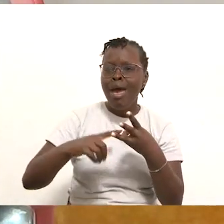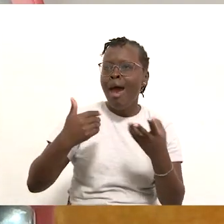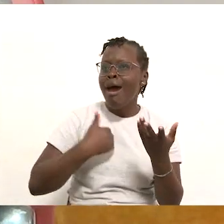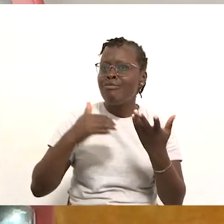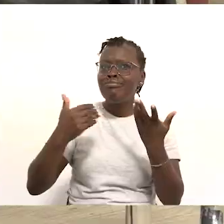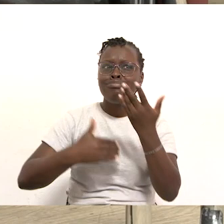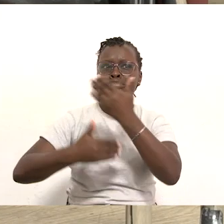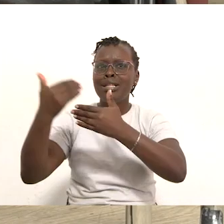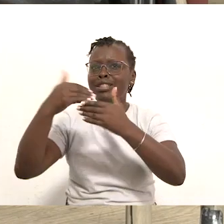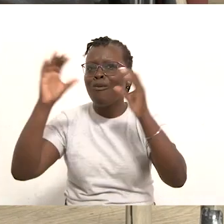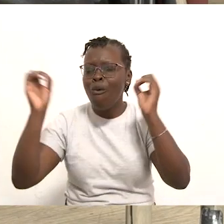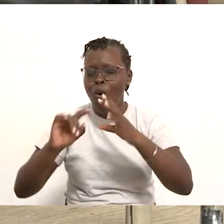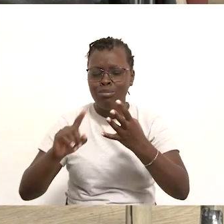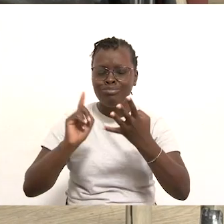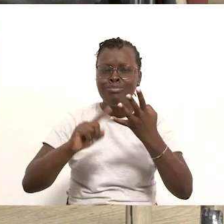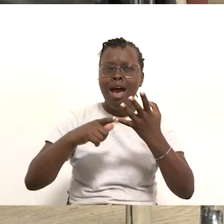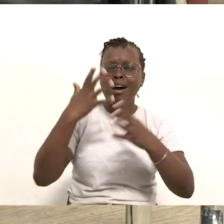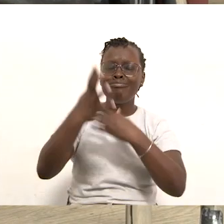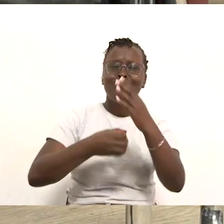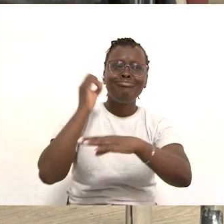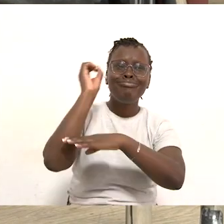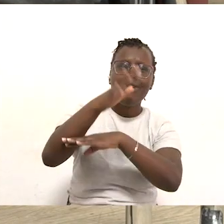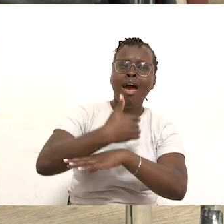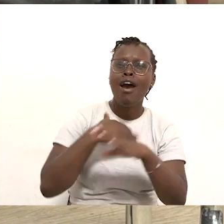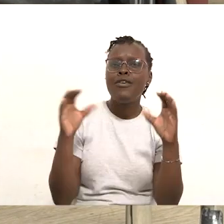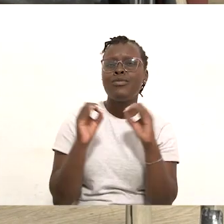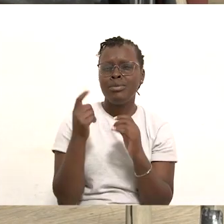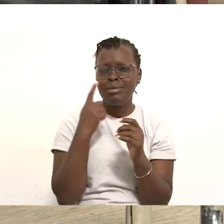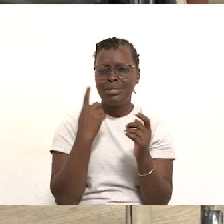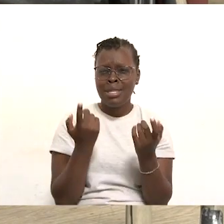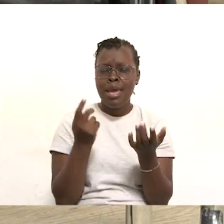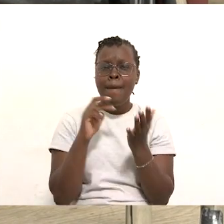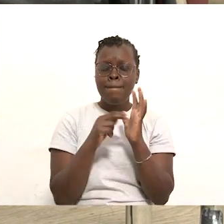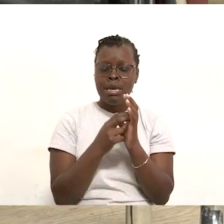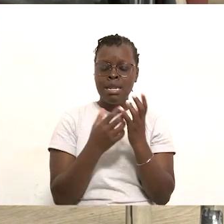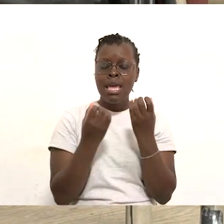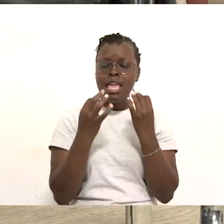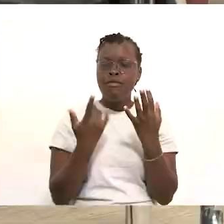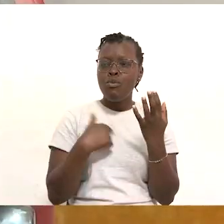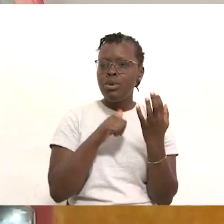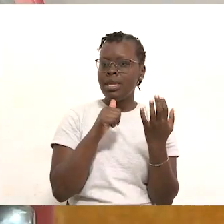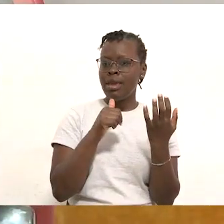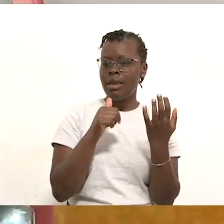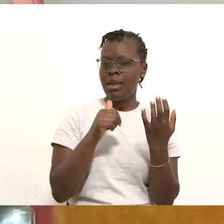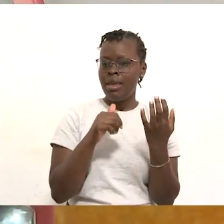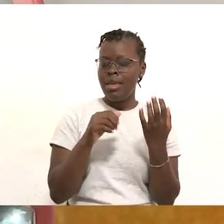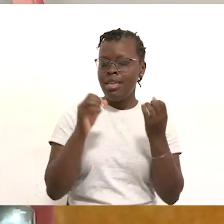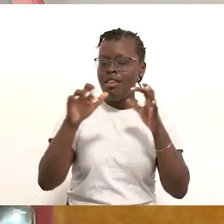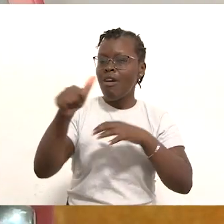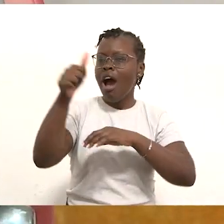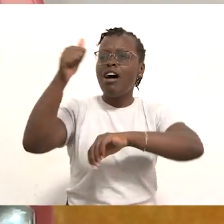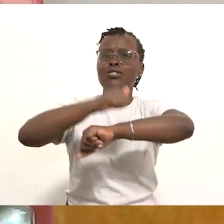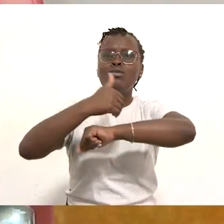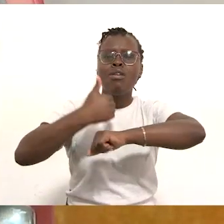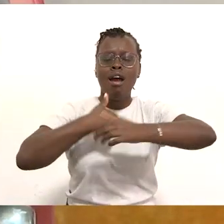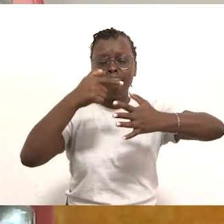projector. That meant the schools that only joined were able to provide projectors. But what happens in those